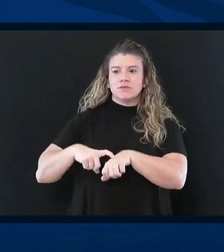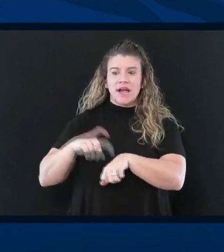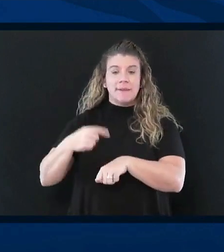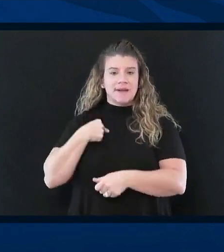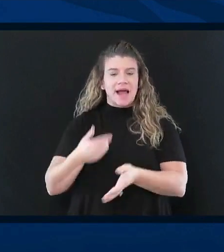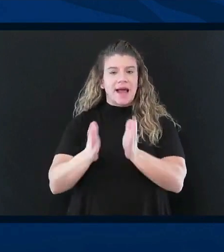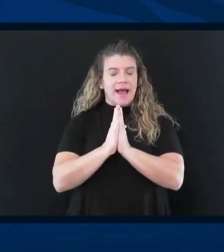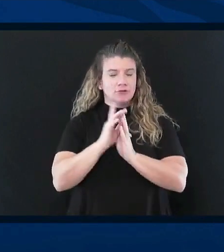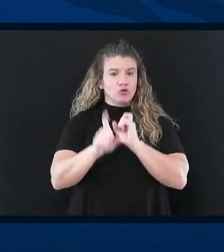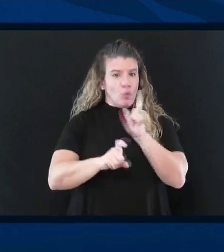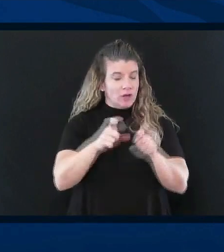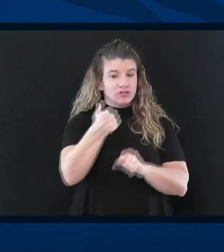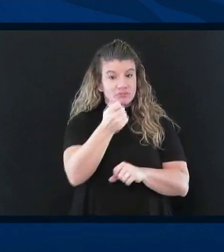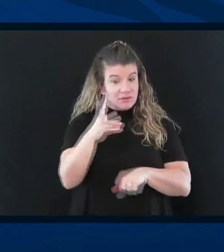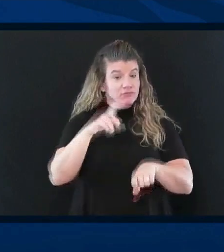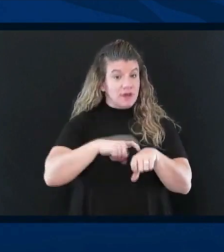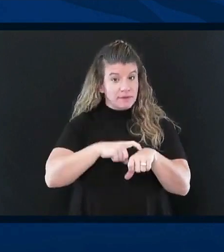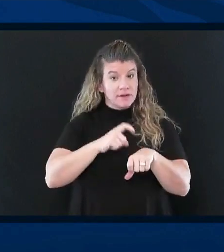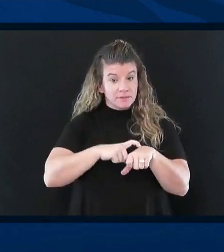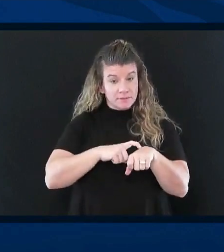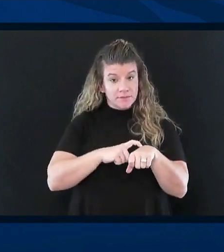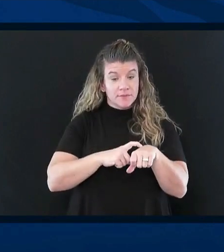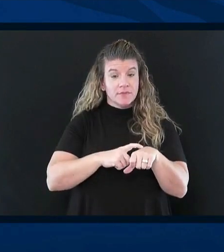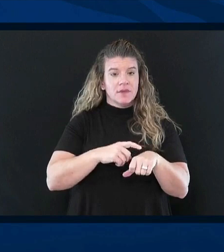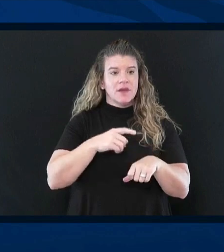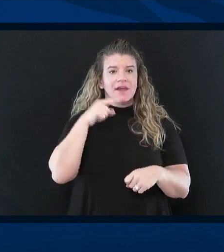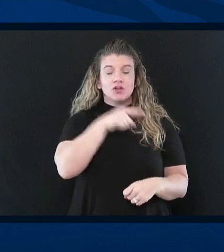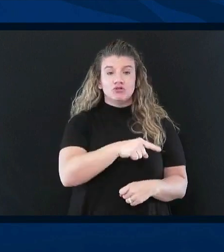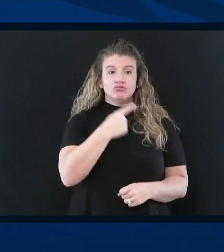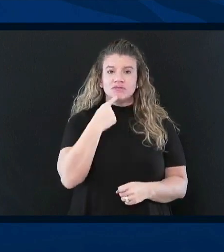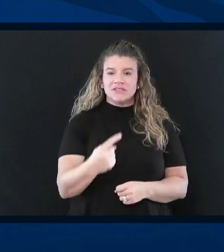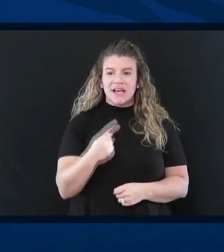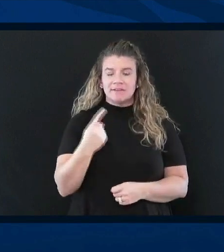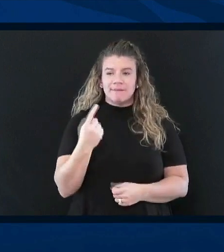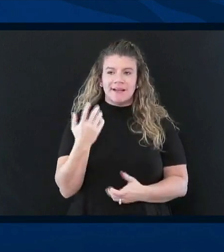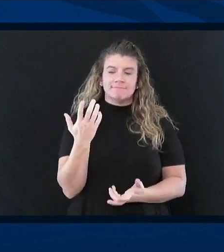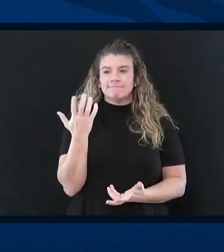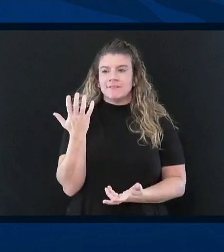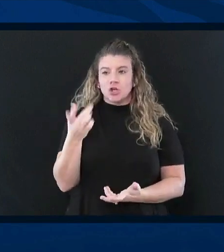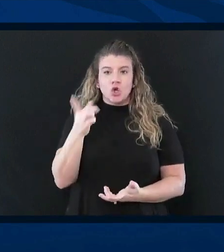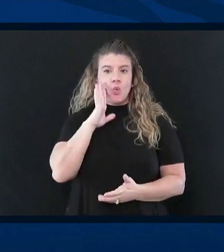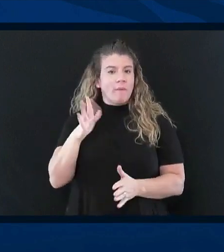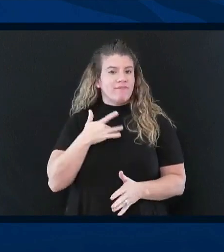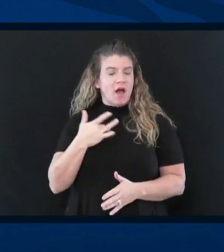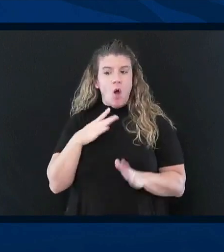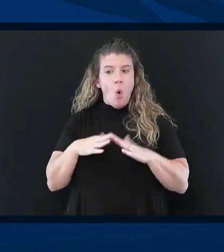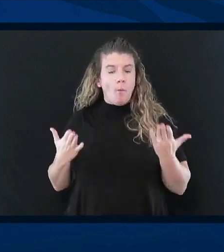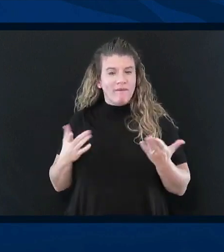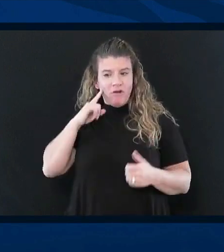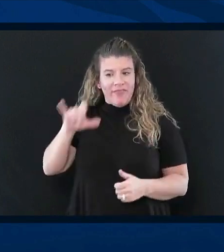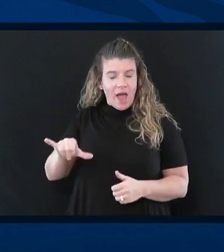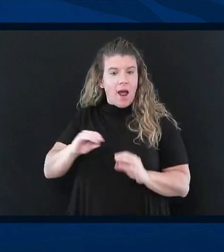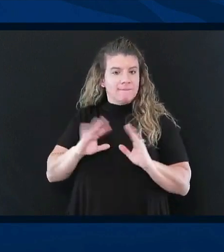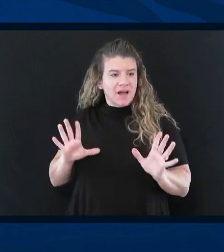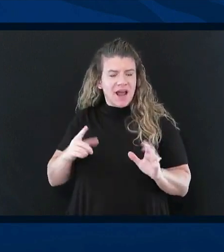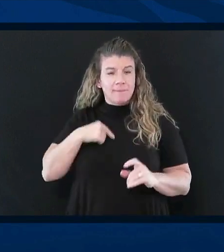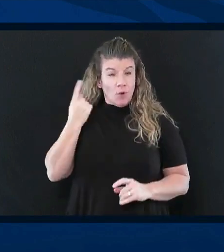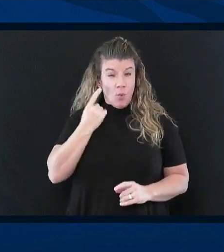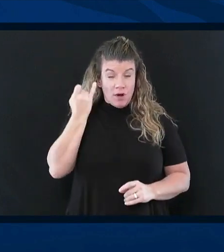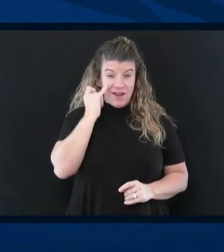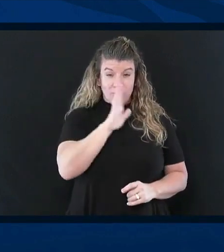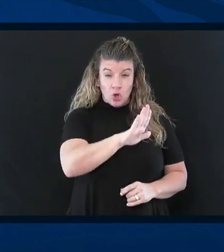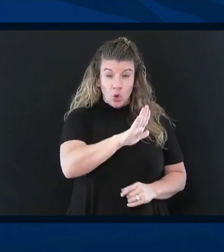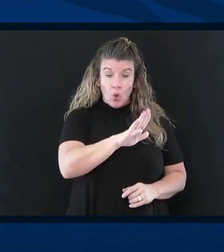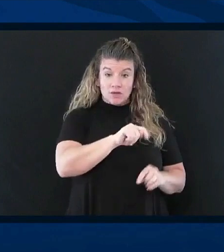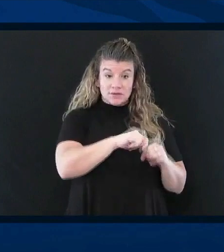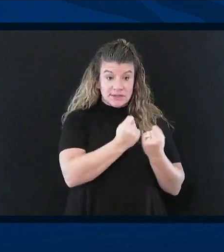about it several times. And you had said at some point that you'd be open to that, obviously. And I'm wondering if your administration